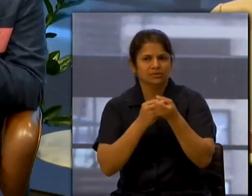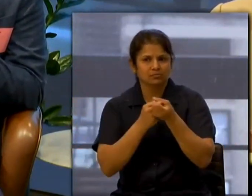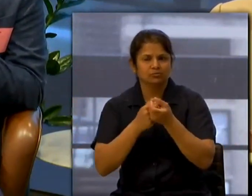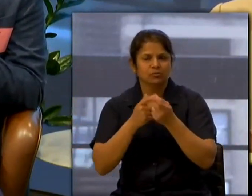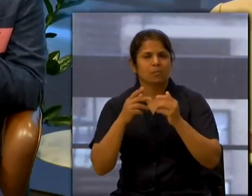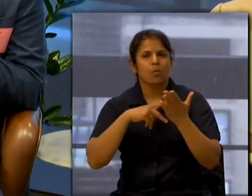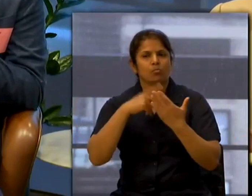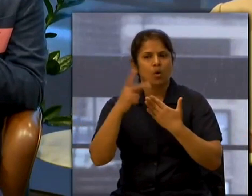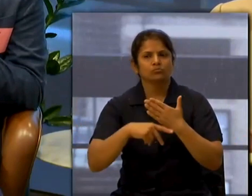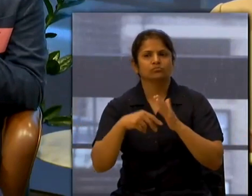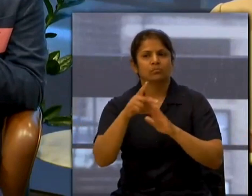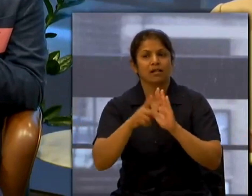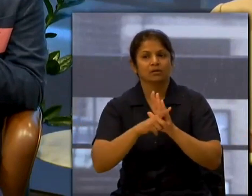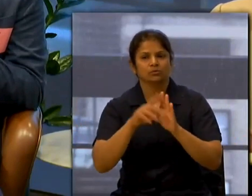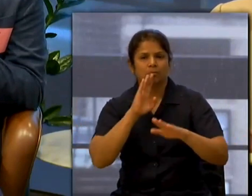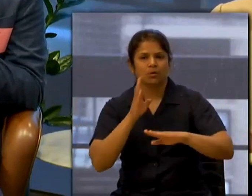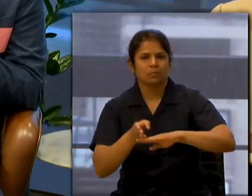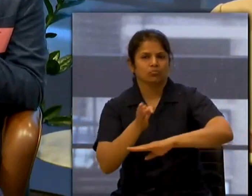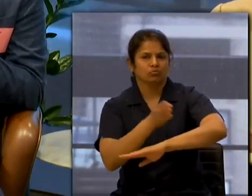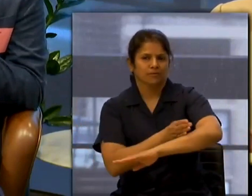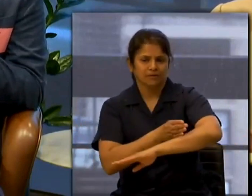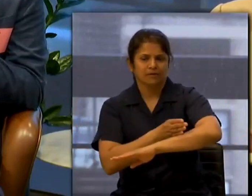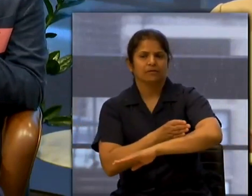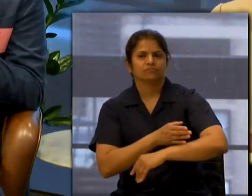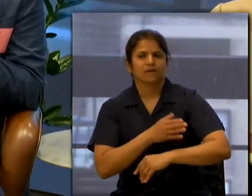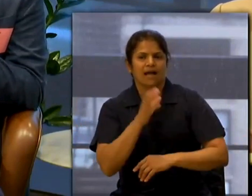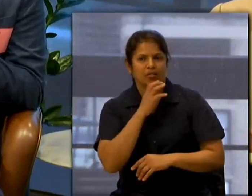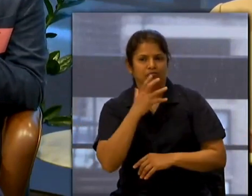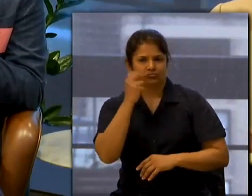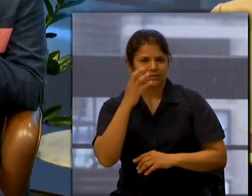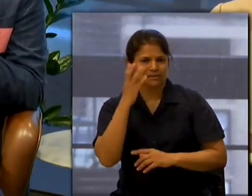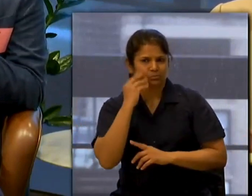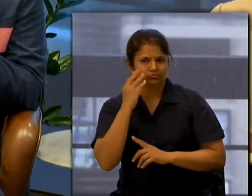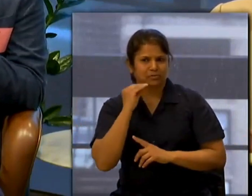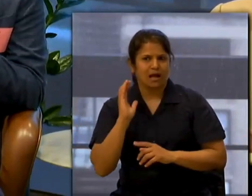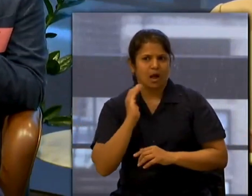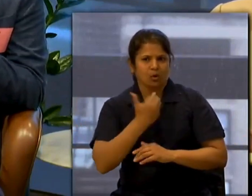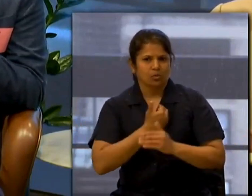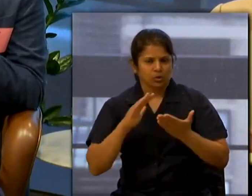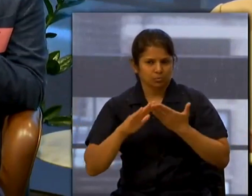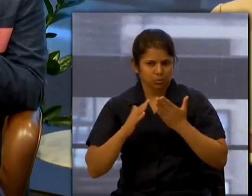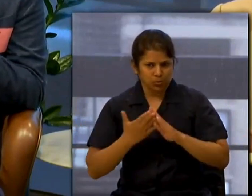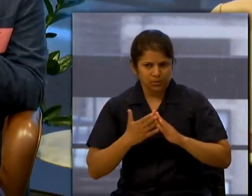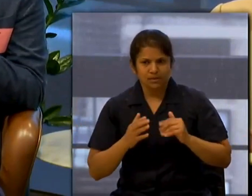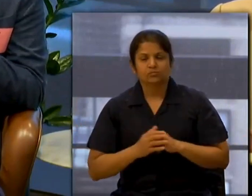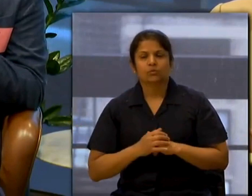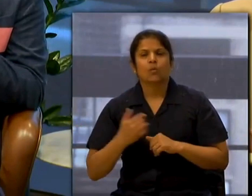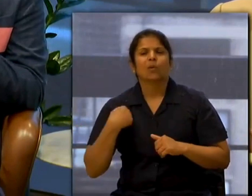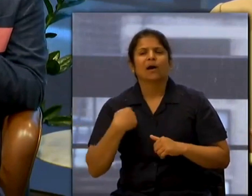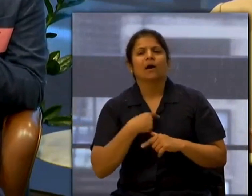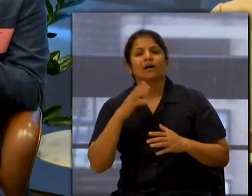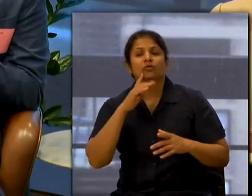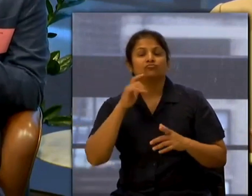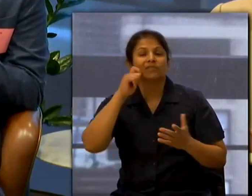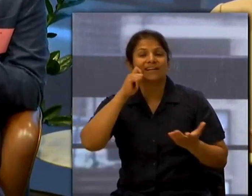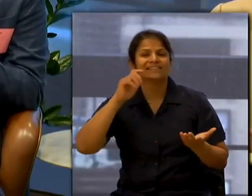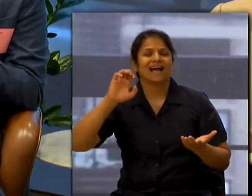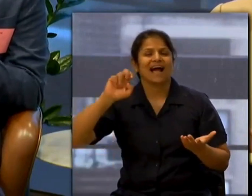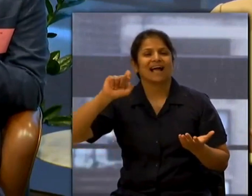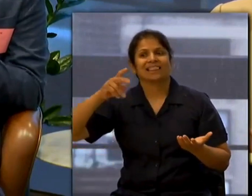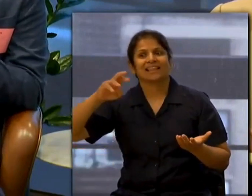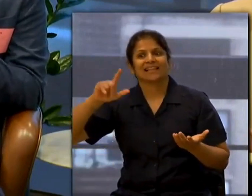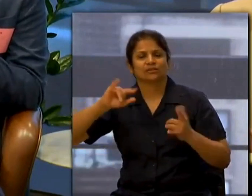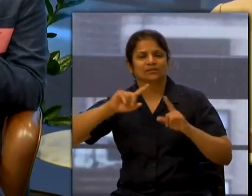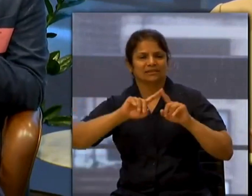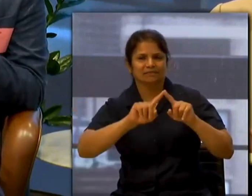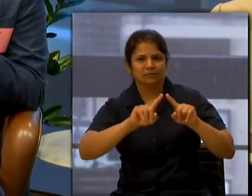aging in our communities as racially and ethnically diverse people, American Indians and Alaska